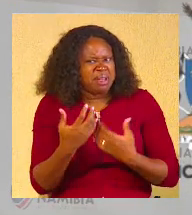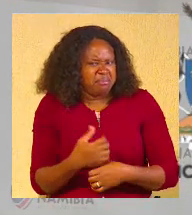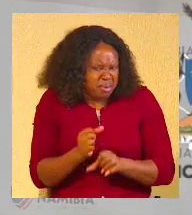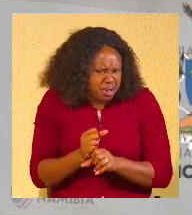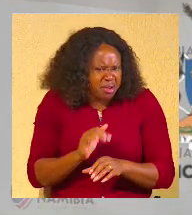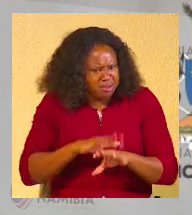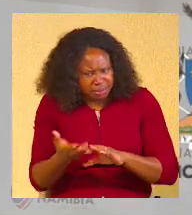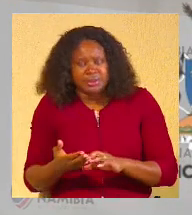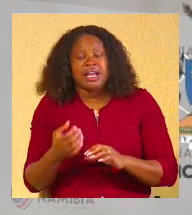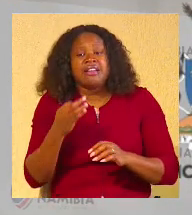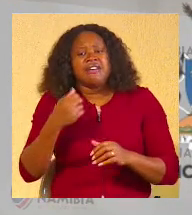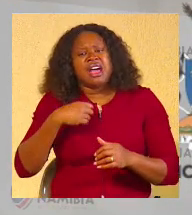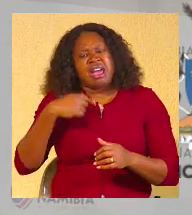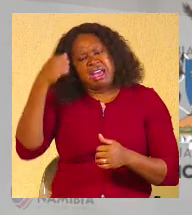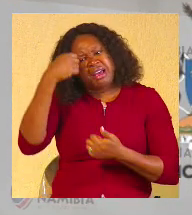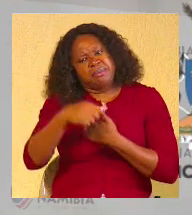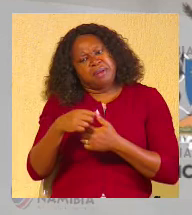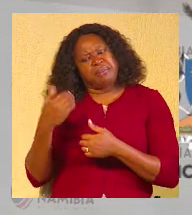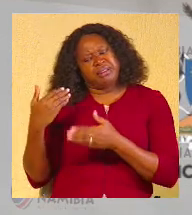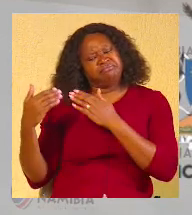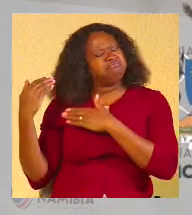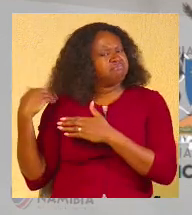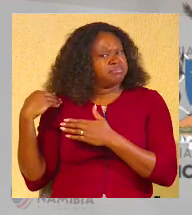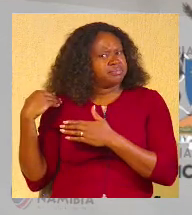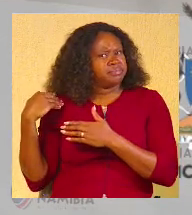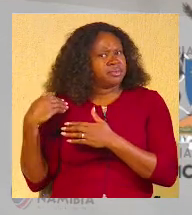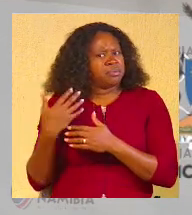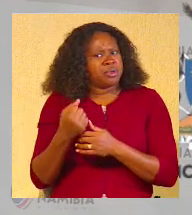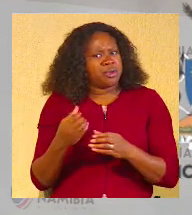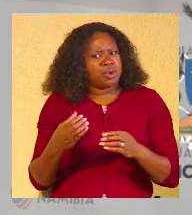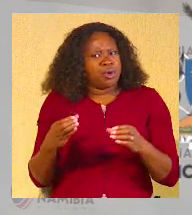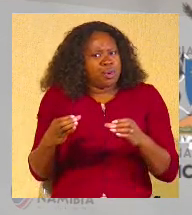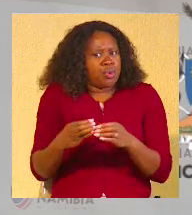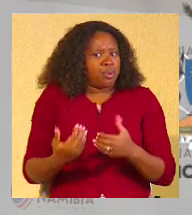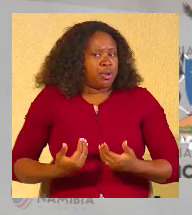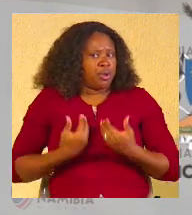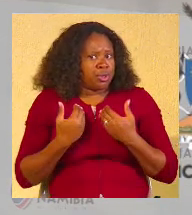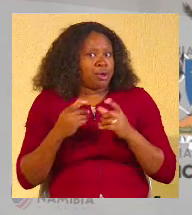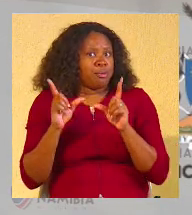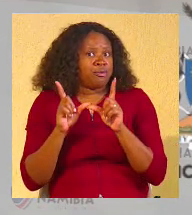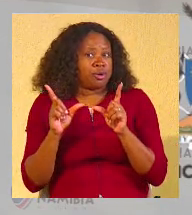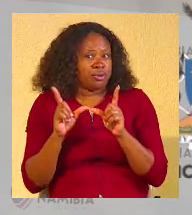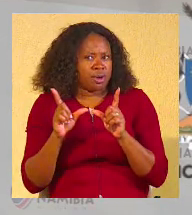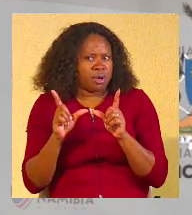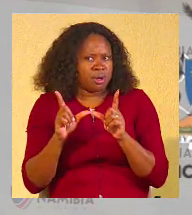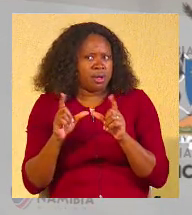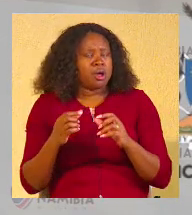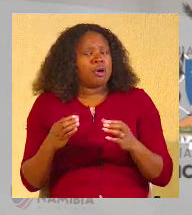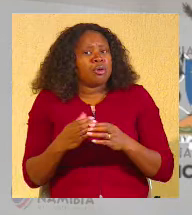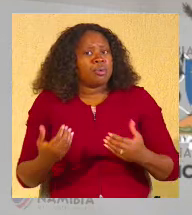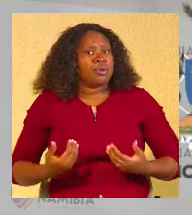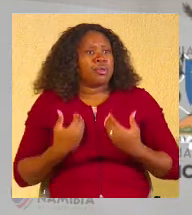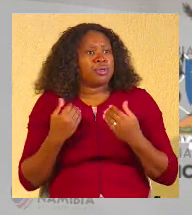if I remember sometimes back, there was a group of youth, Windhoek, and there was a group of youth